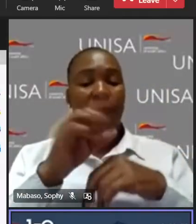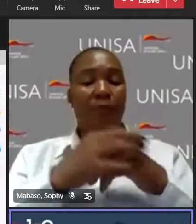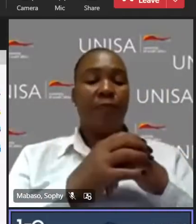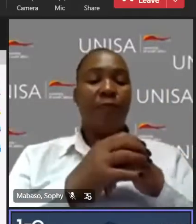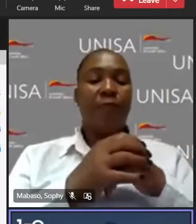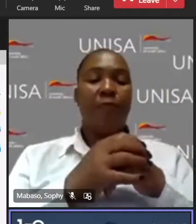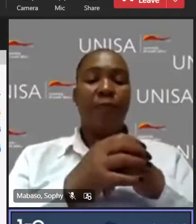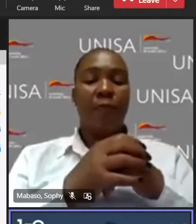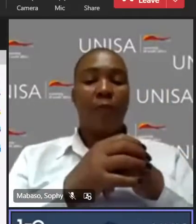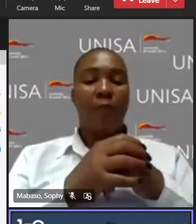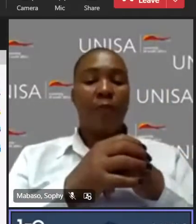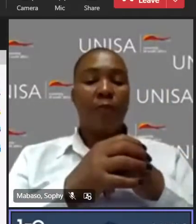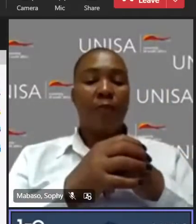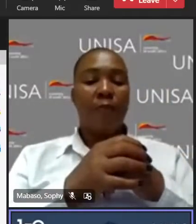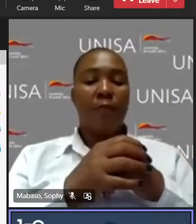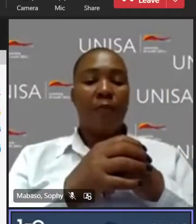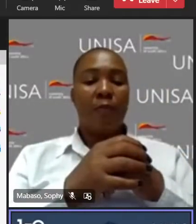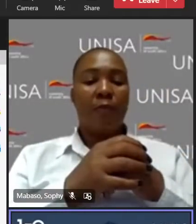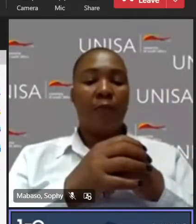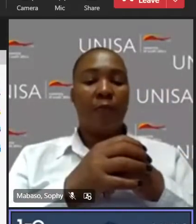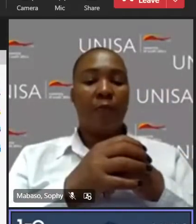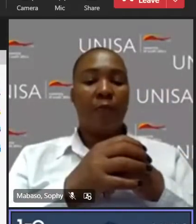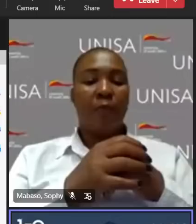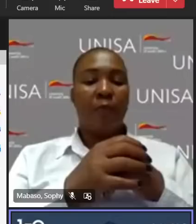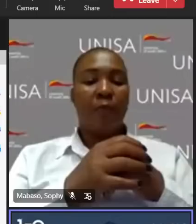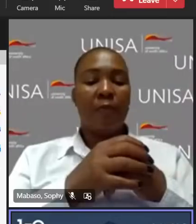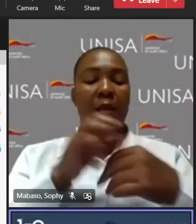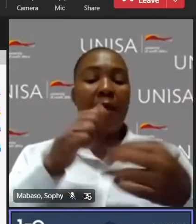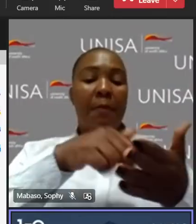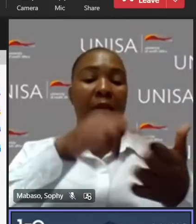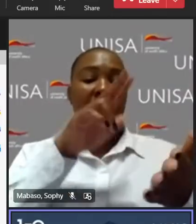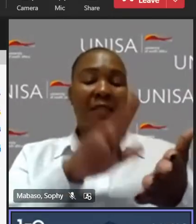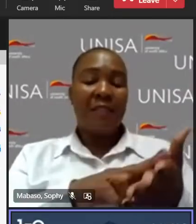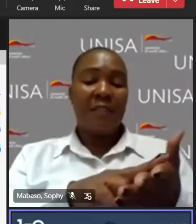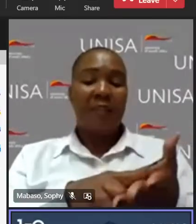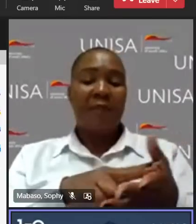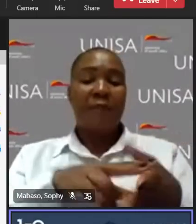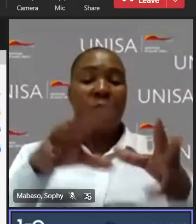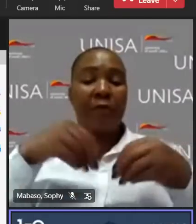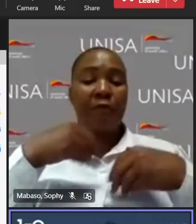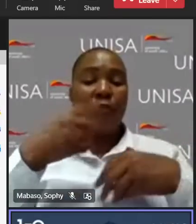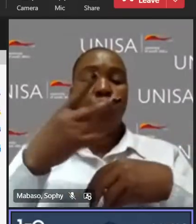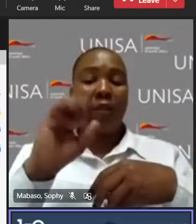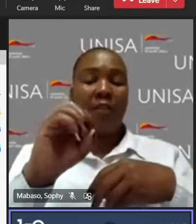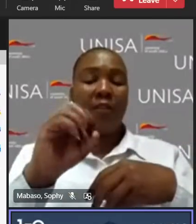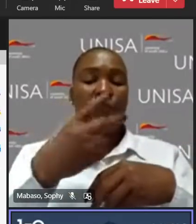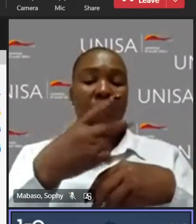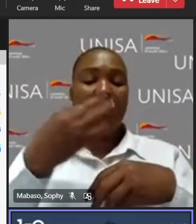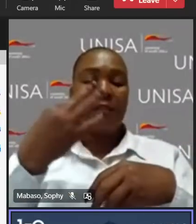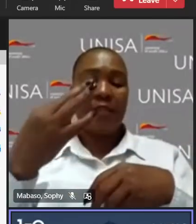displays the message. Applications for admission for the 2023 academic year to